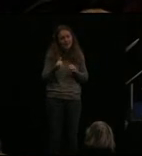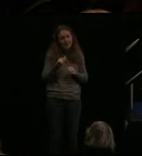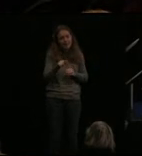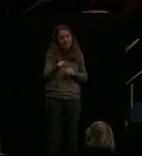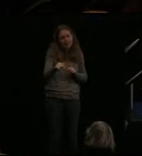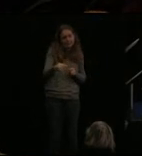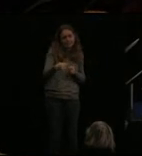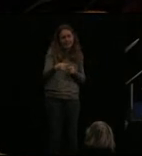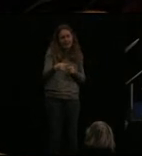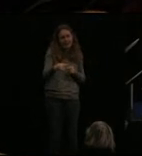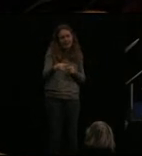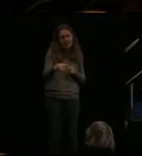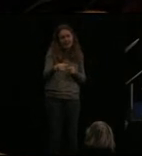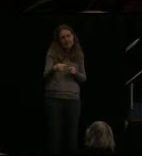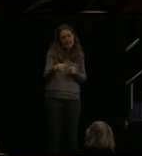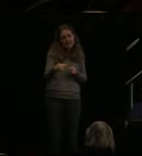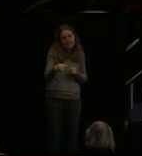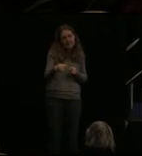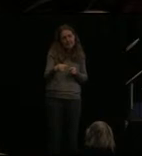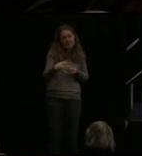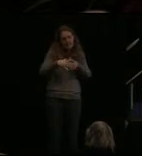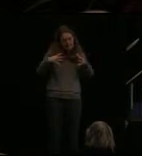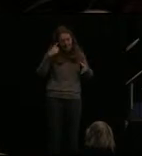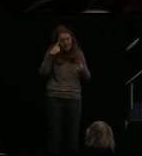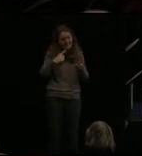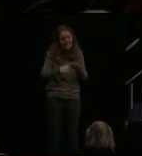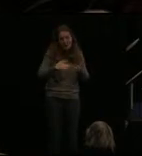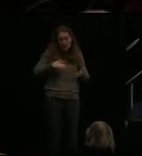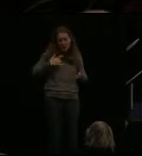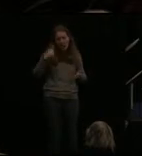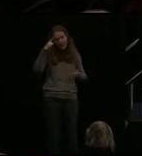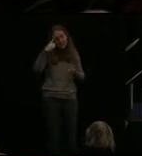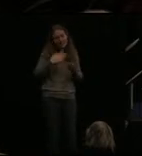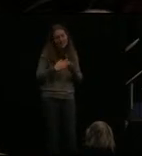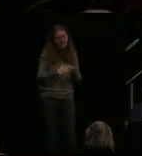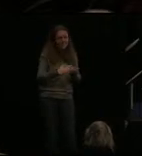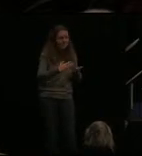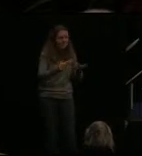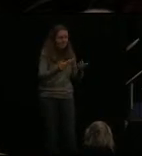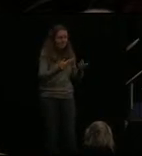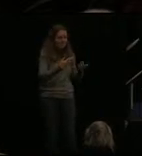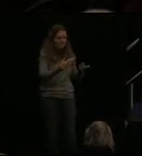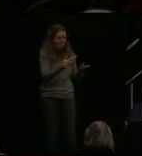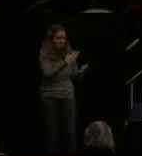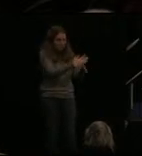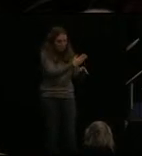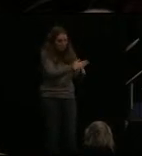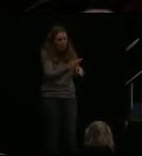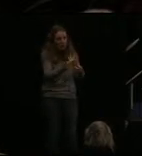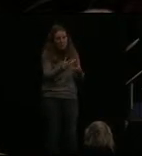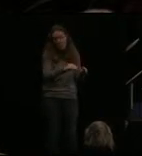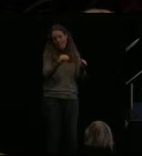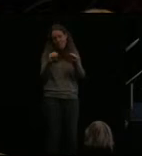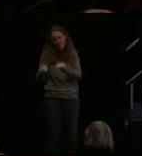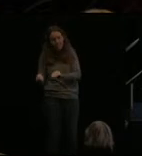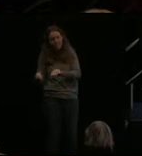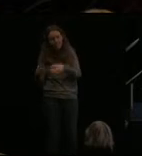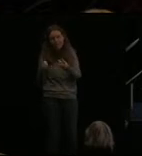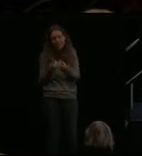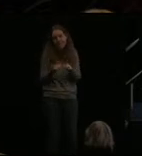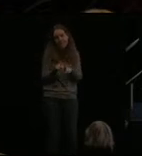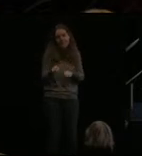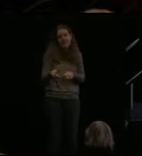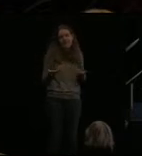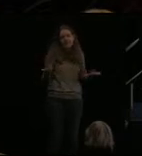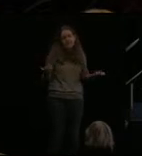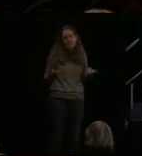facing a big decision, a life decision, a job, a relocation, and things like that.